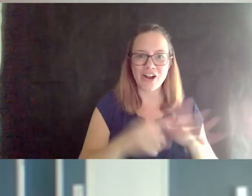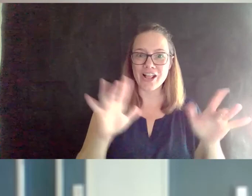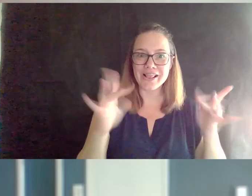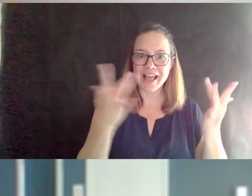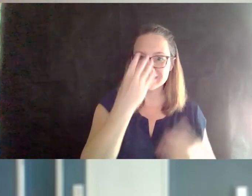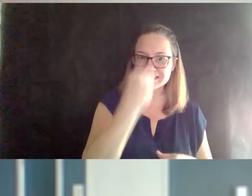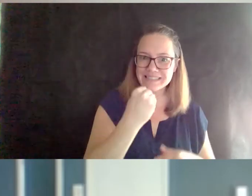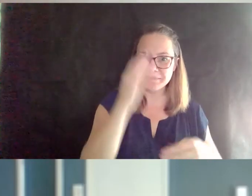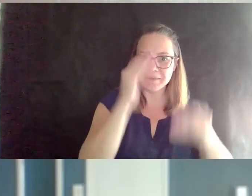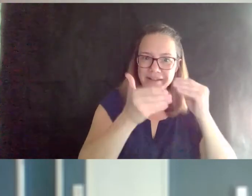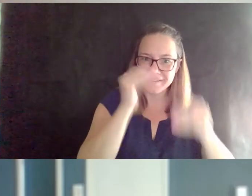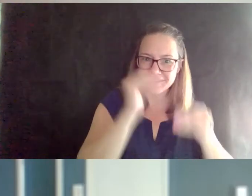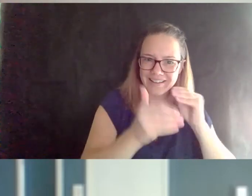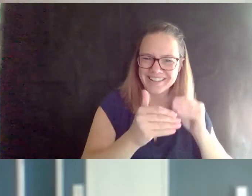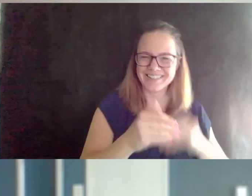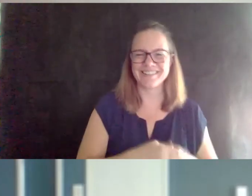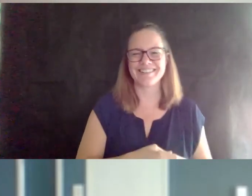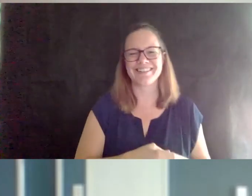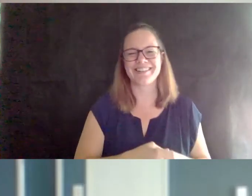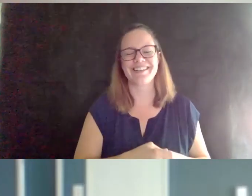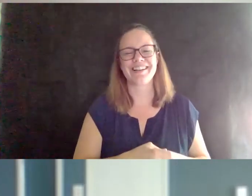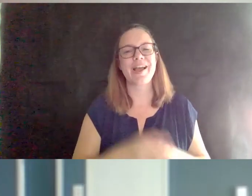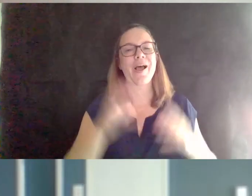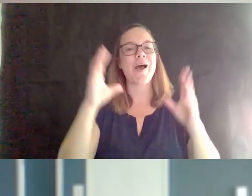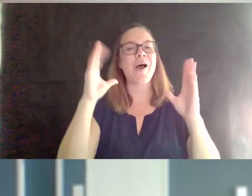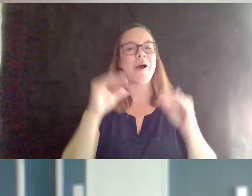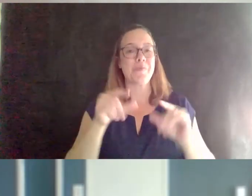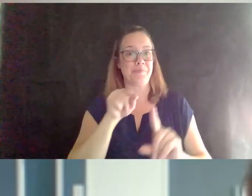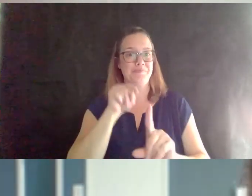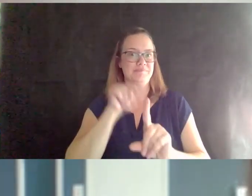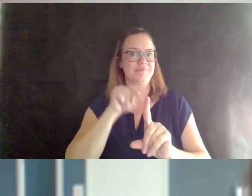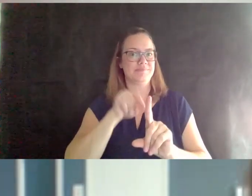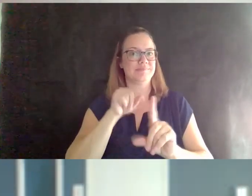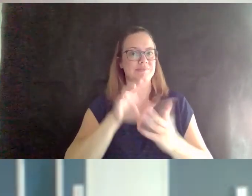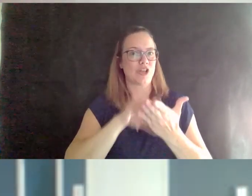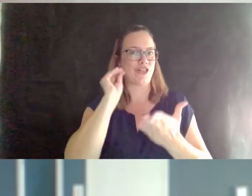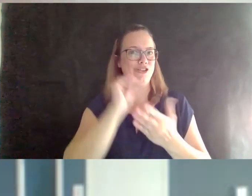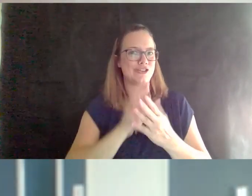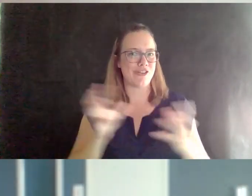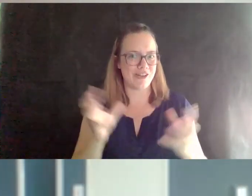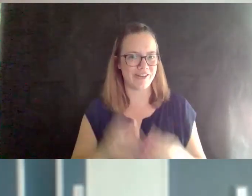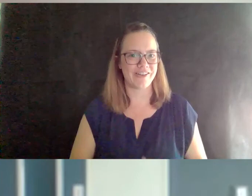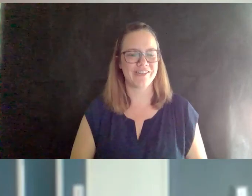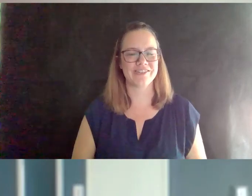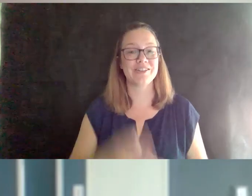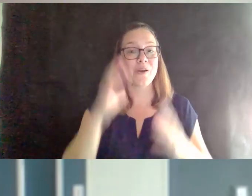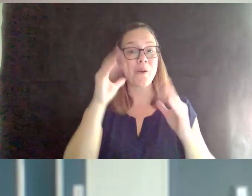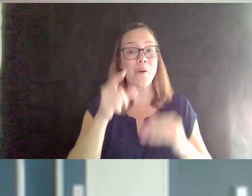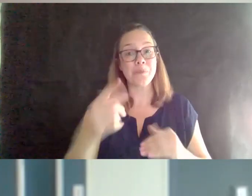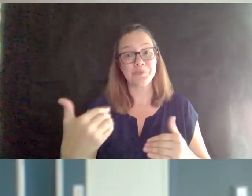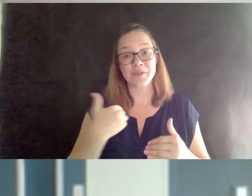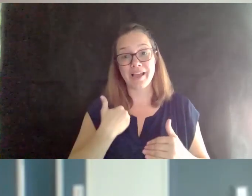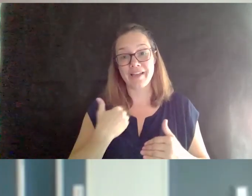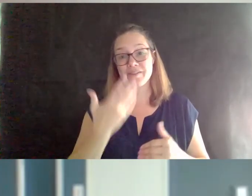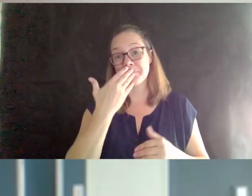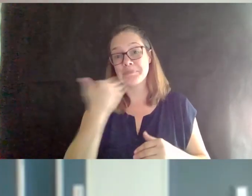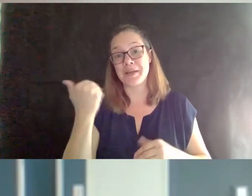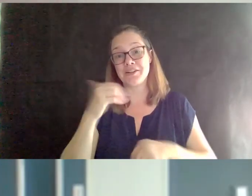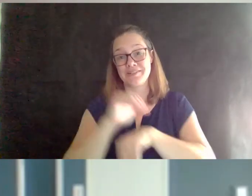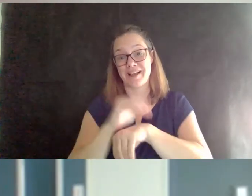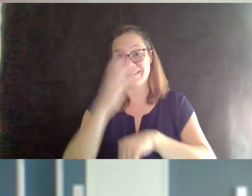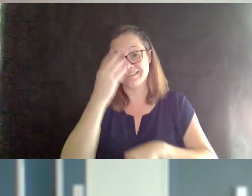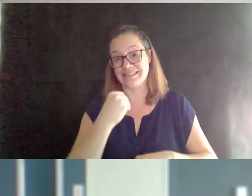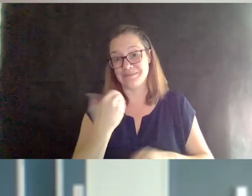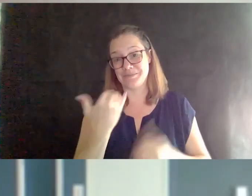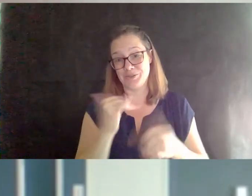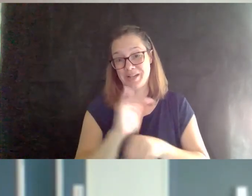light sleep and started nodding off. I hope you this gained your attention and I hope that you have a better night's sleep tonight.